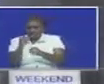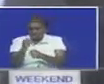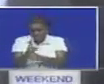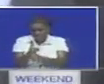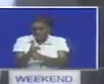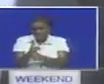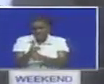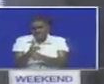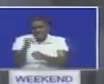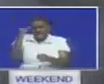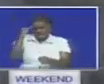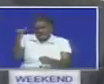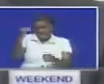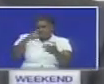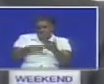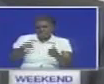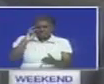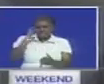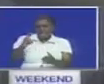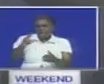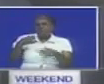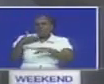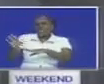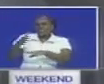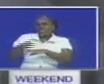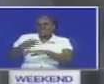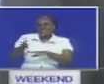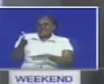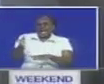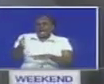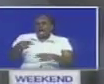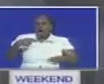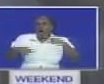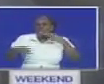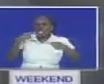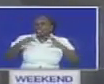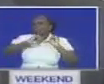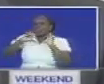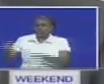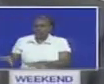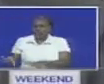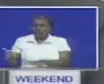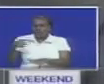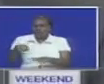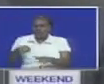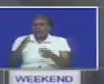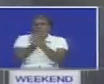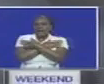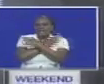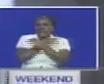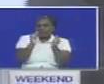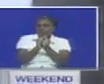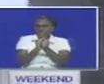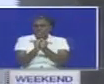April 2012, and the idea was that we saw there's a lot of waste that hotels have that they throw away, and we partnered with at least two hotels,